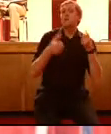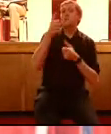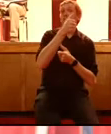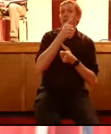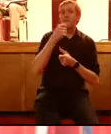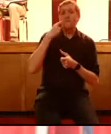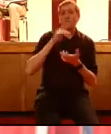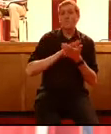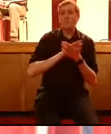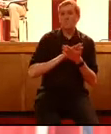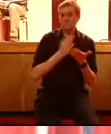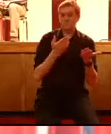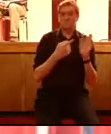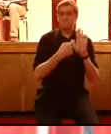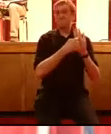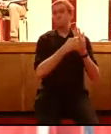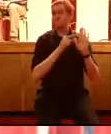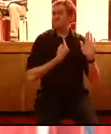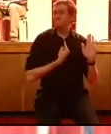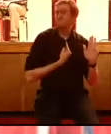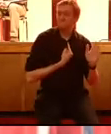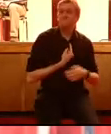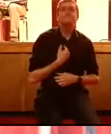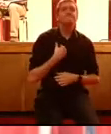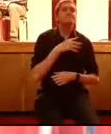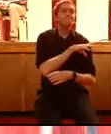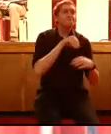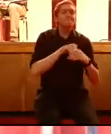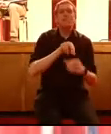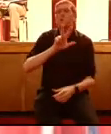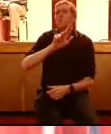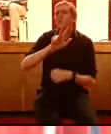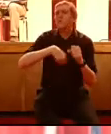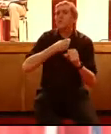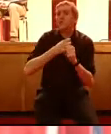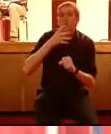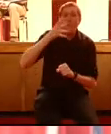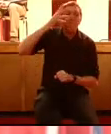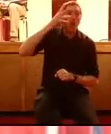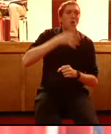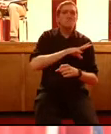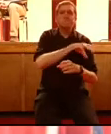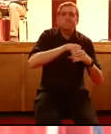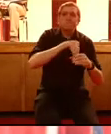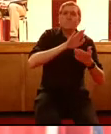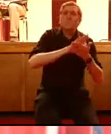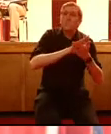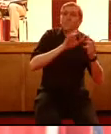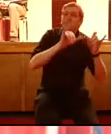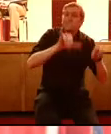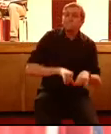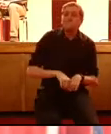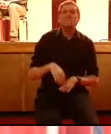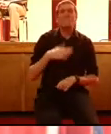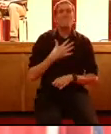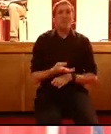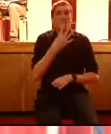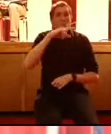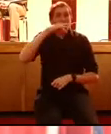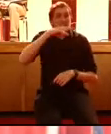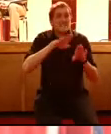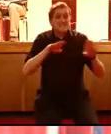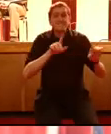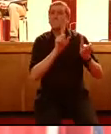for over 23 years as a volunteer booster and active parent in the school system. All four of my children attend our public schools.